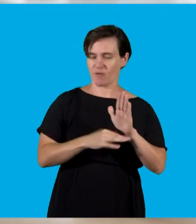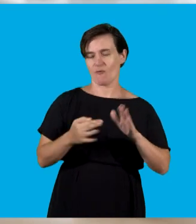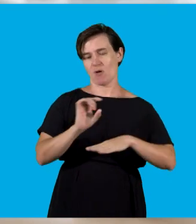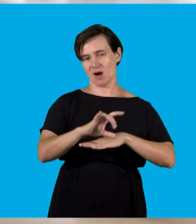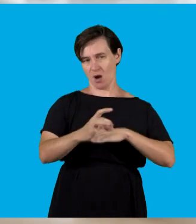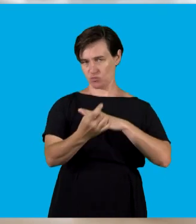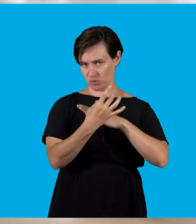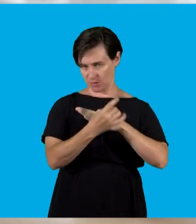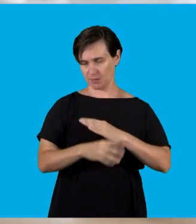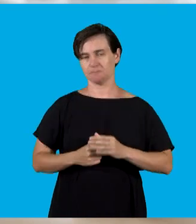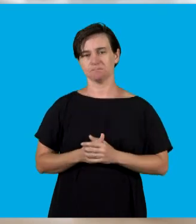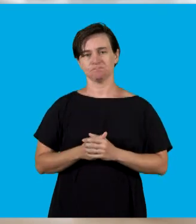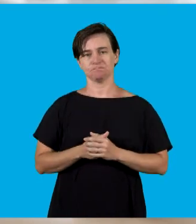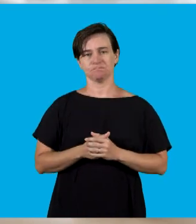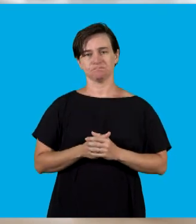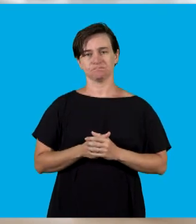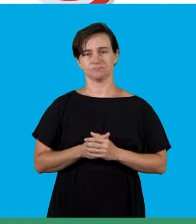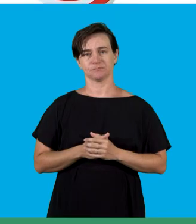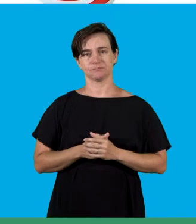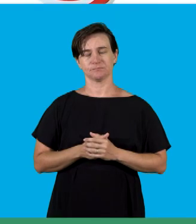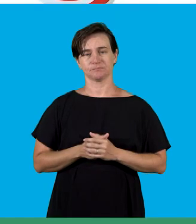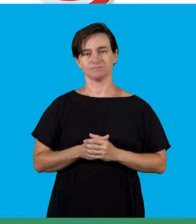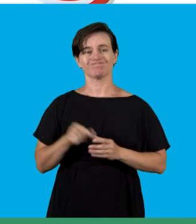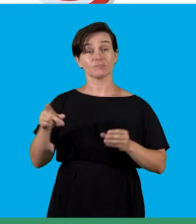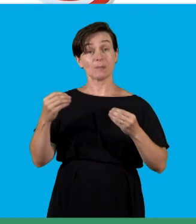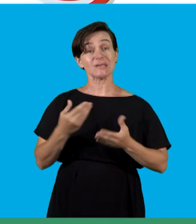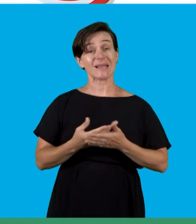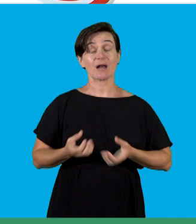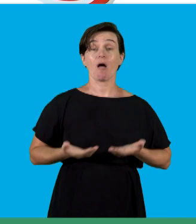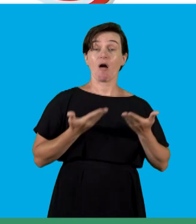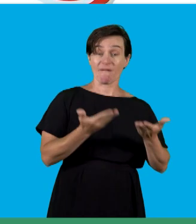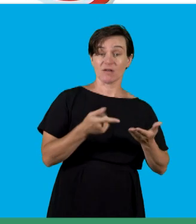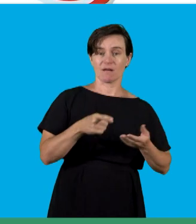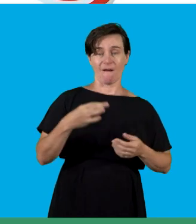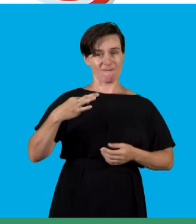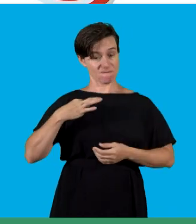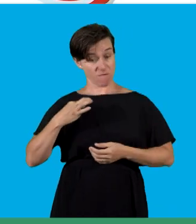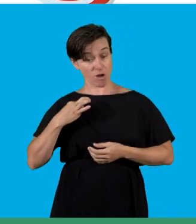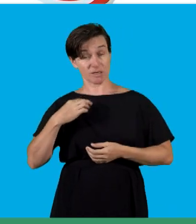those counseling programs. They should offer voluntary